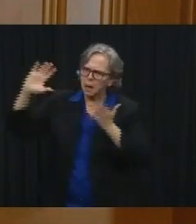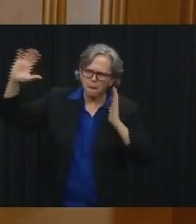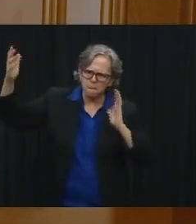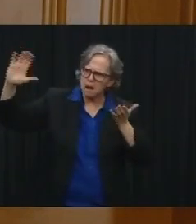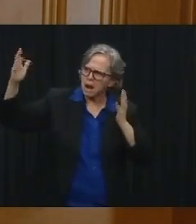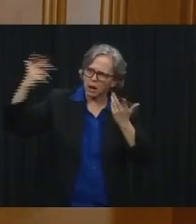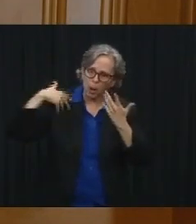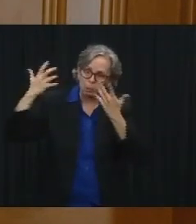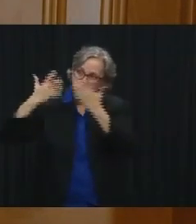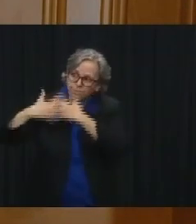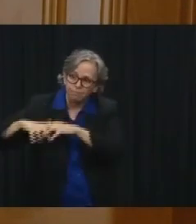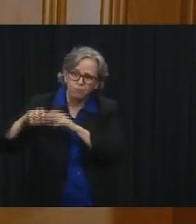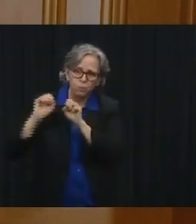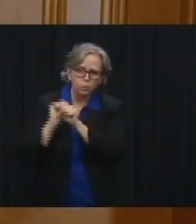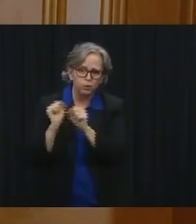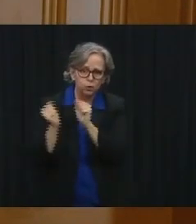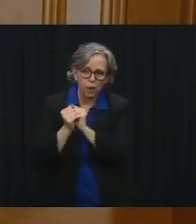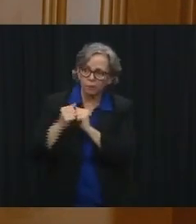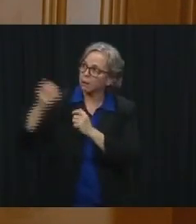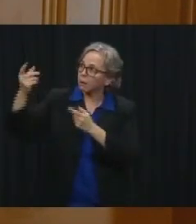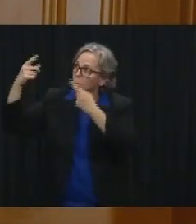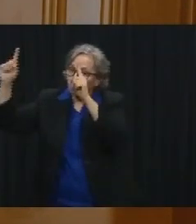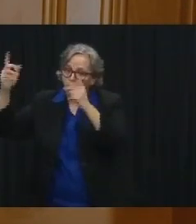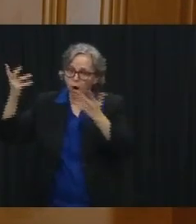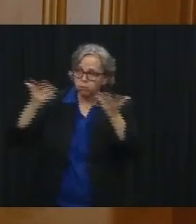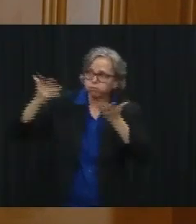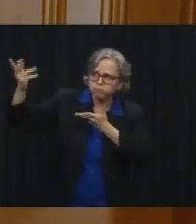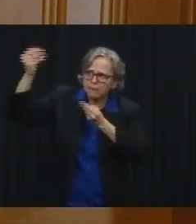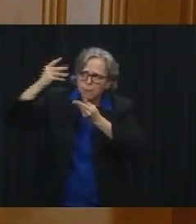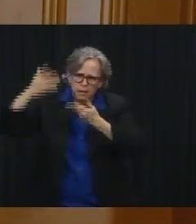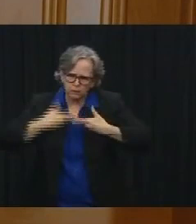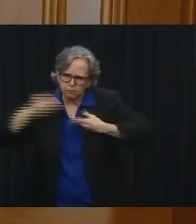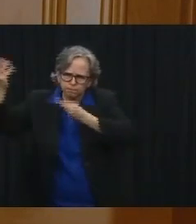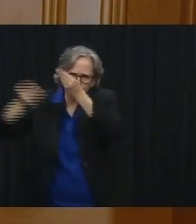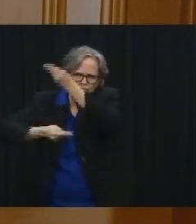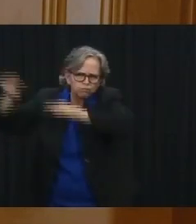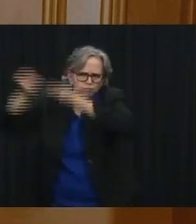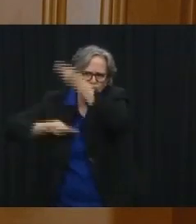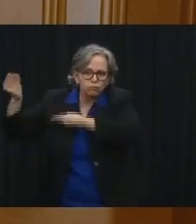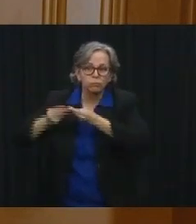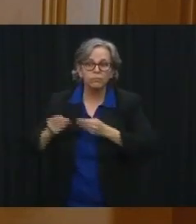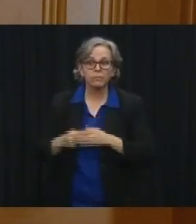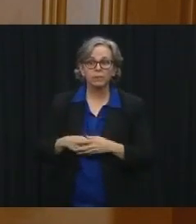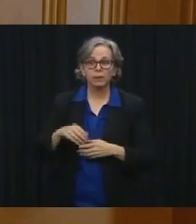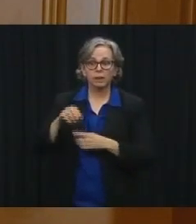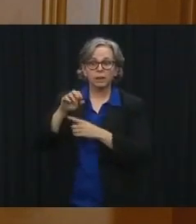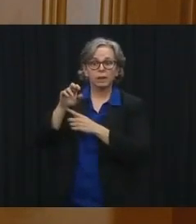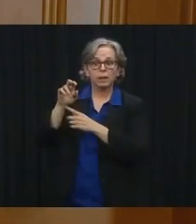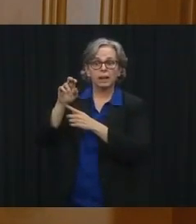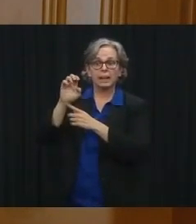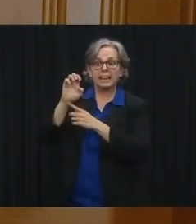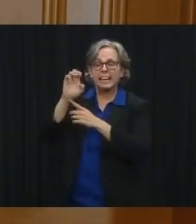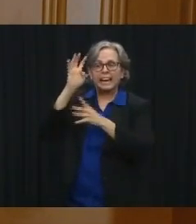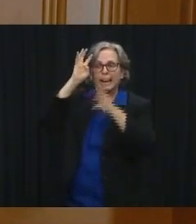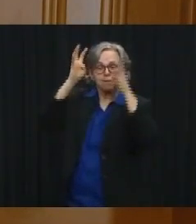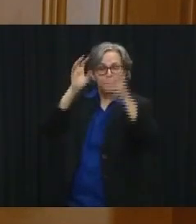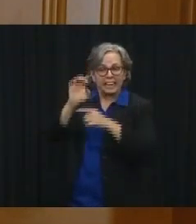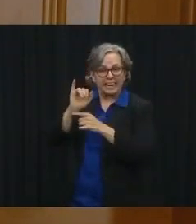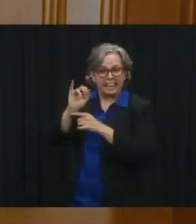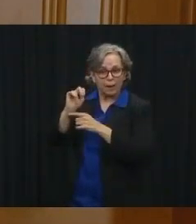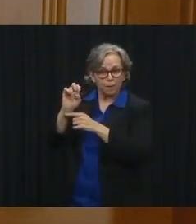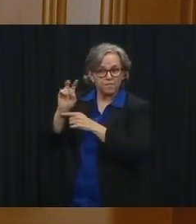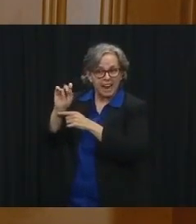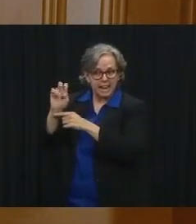pushed together. Innovate Ohio, that's headed up by John Husted. where we're bringing people in from the private